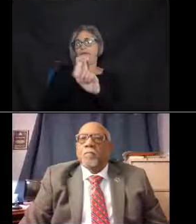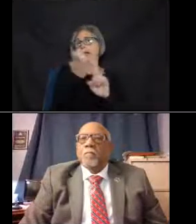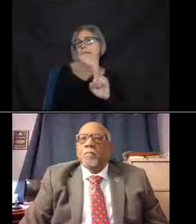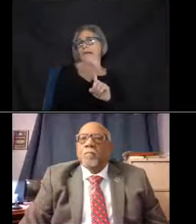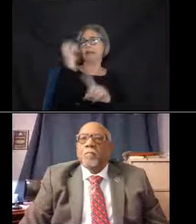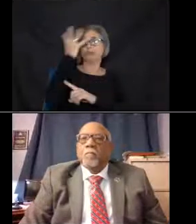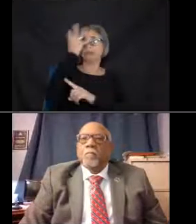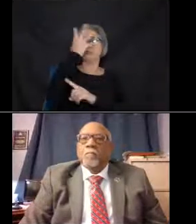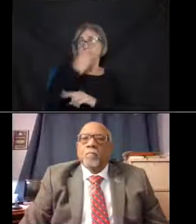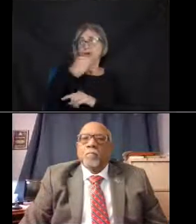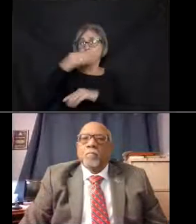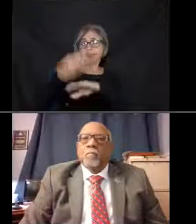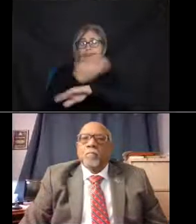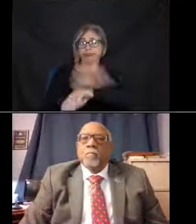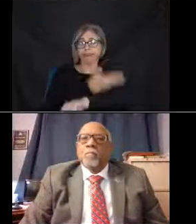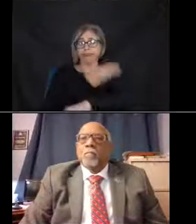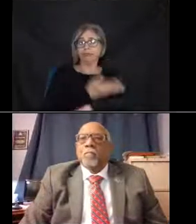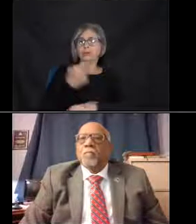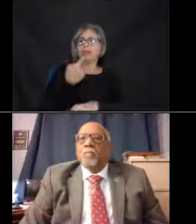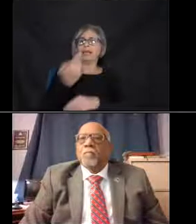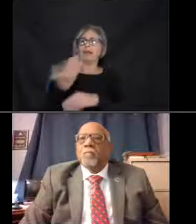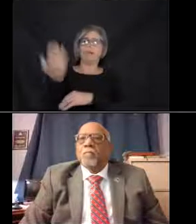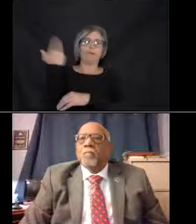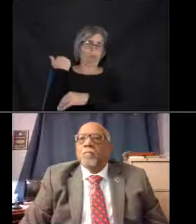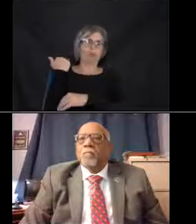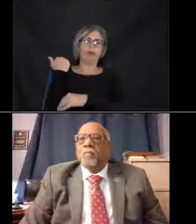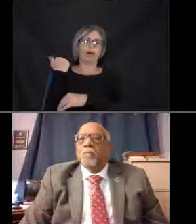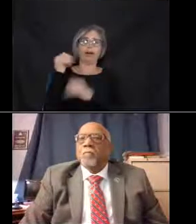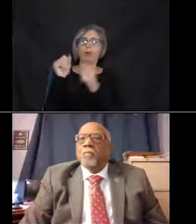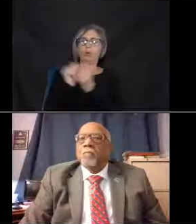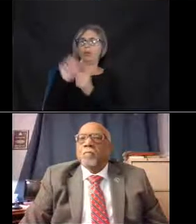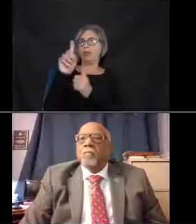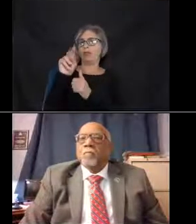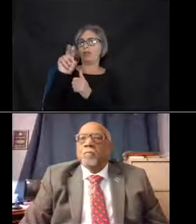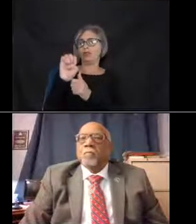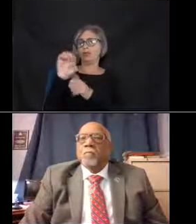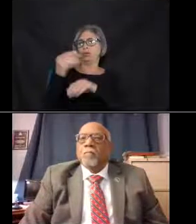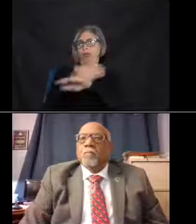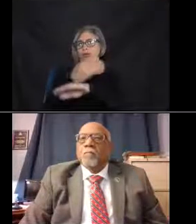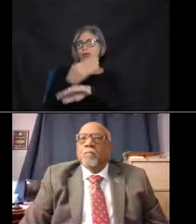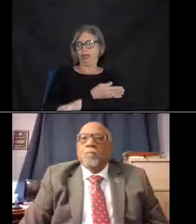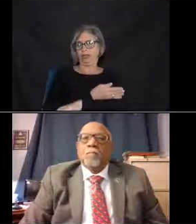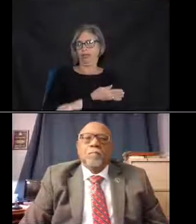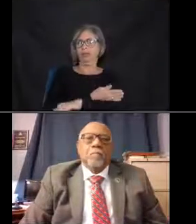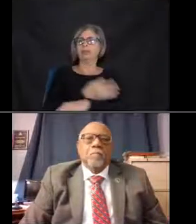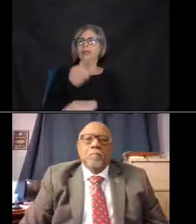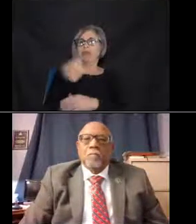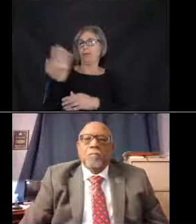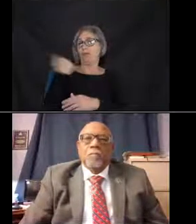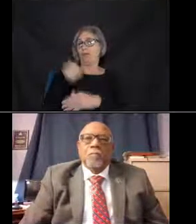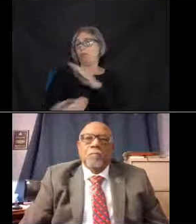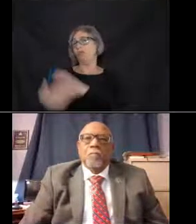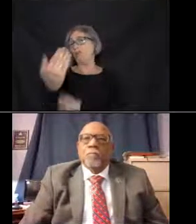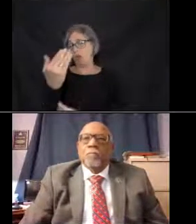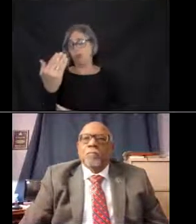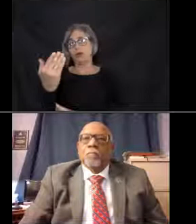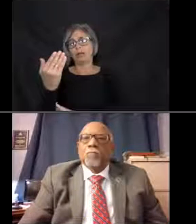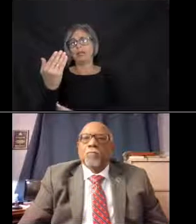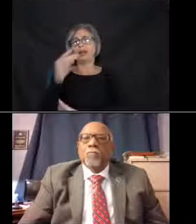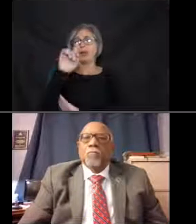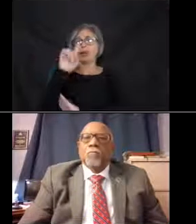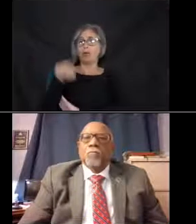beautification, which the mayor mentioned earlier, with the dune restoration that we participated in earlier this morning, as well